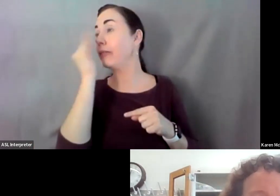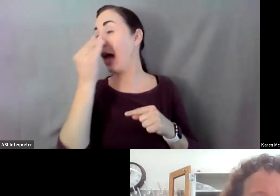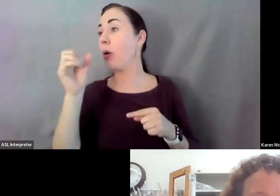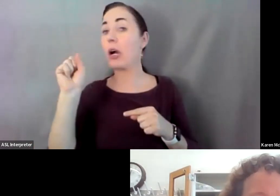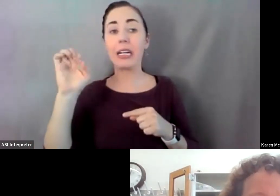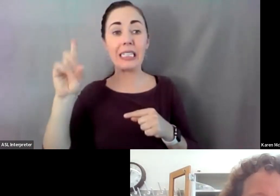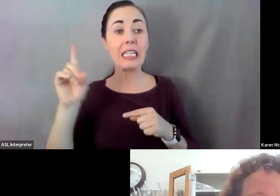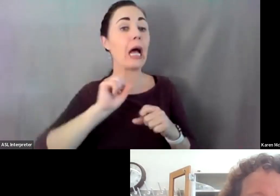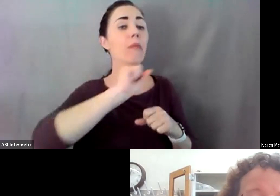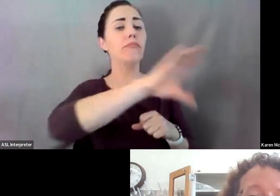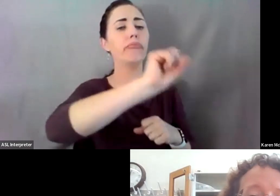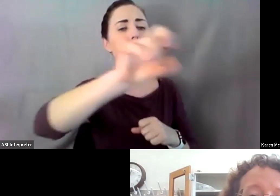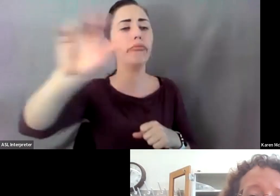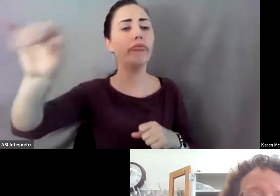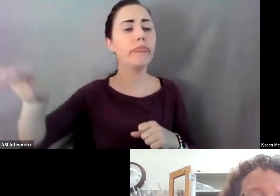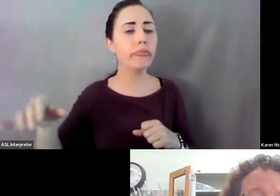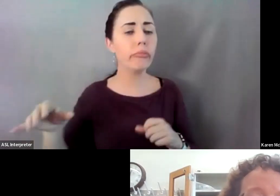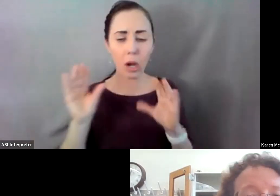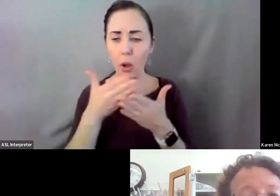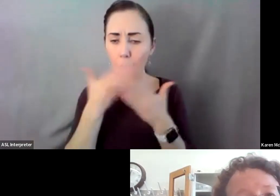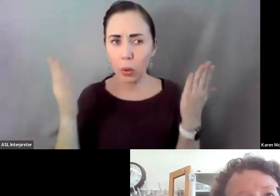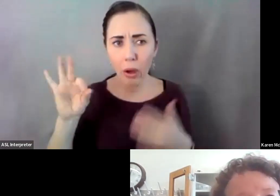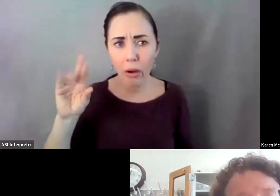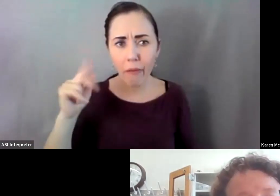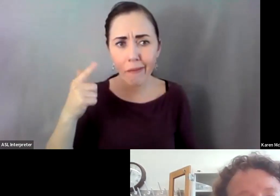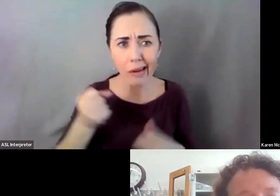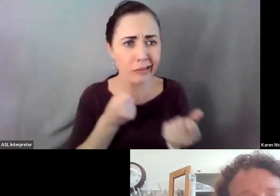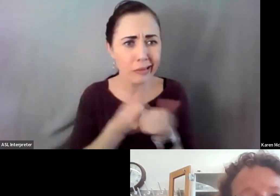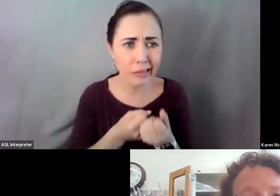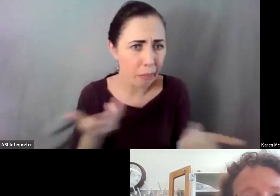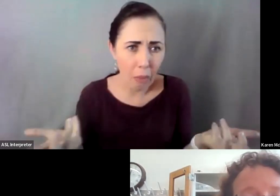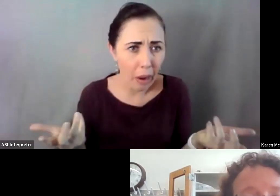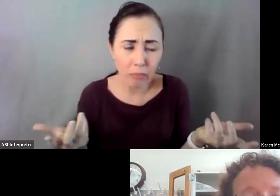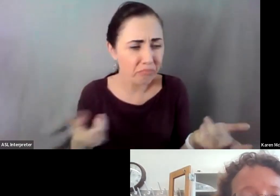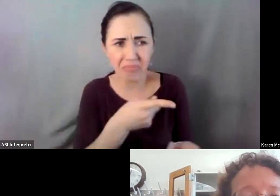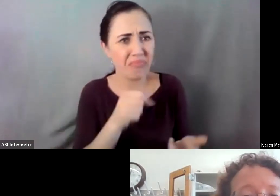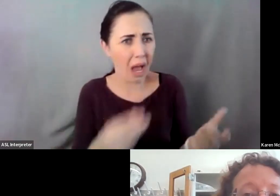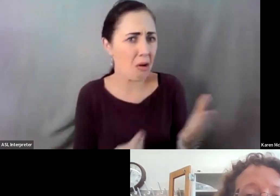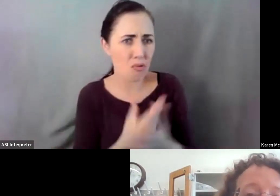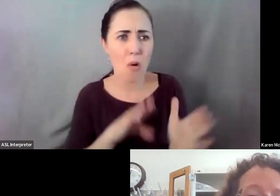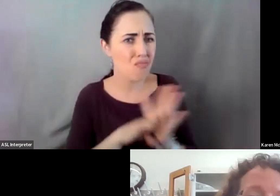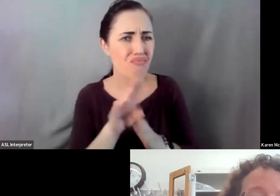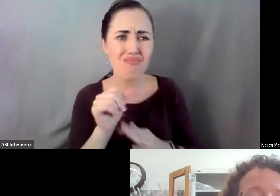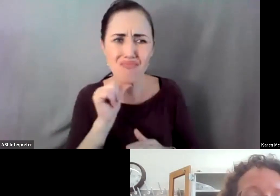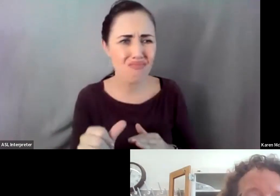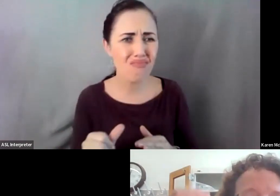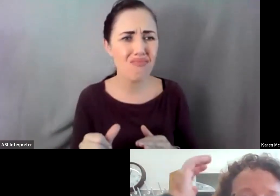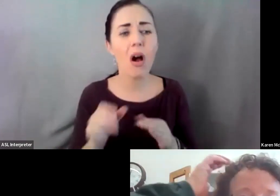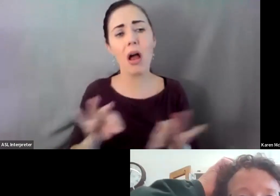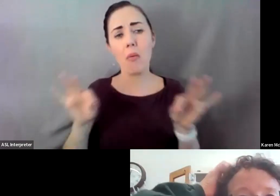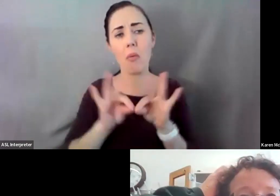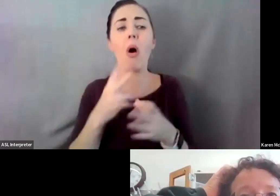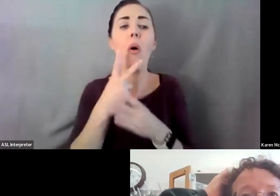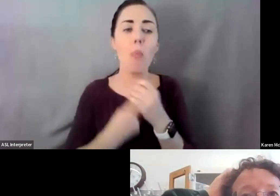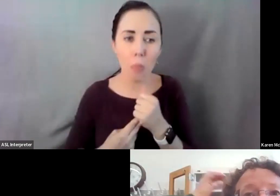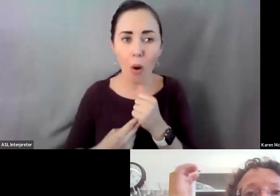without having the right fungus. If you don't have the right fungus, those seeds can't ever grow into plants. And so you have to have both in order for it